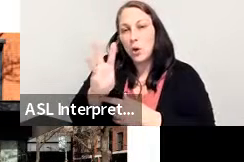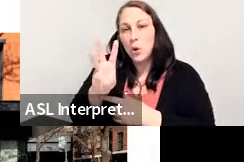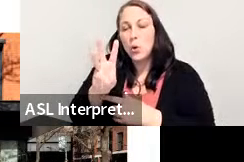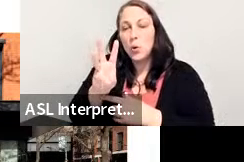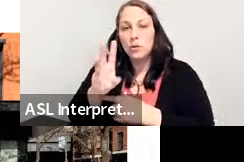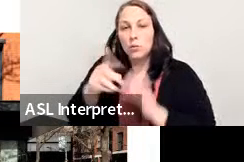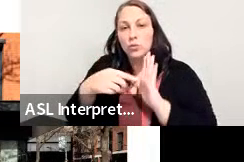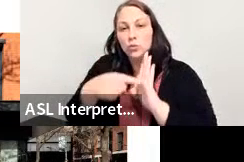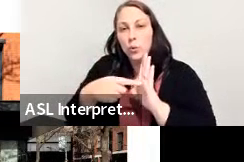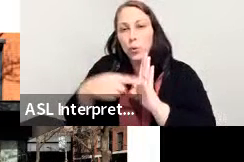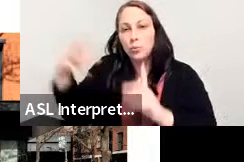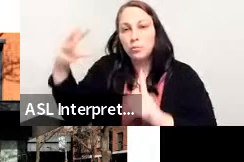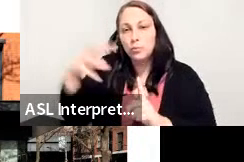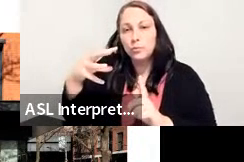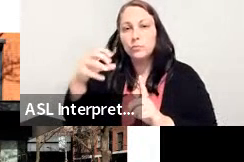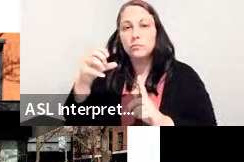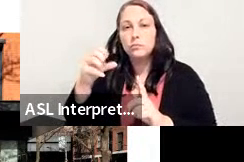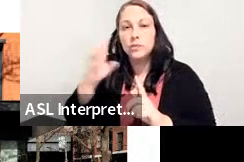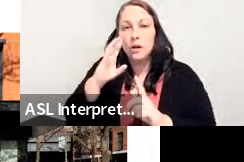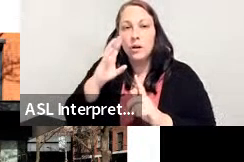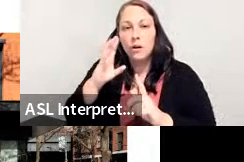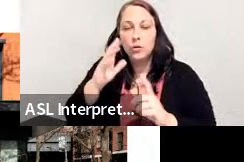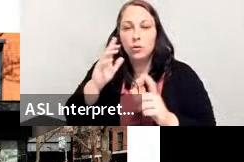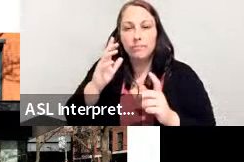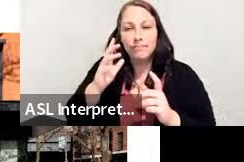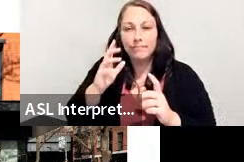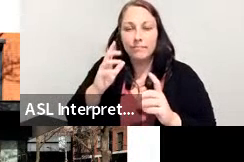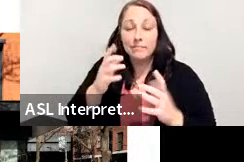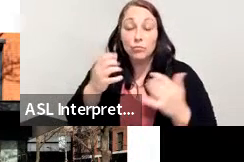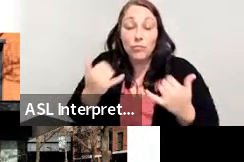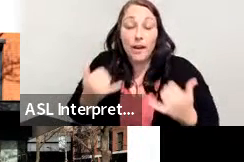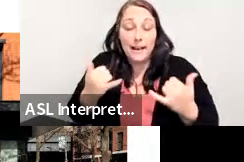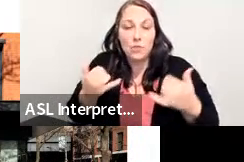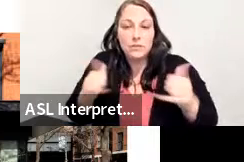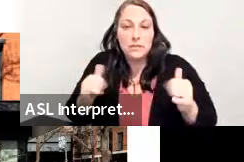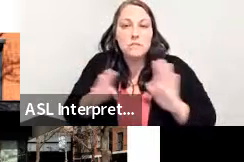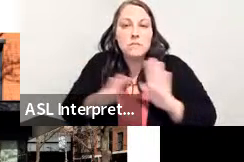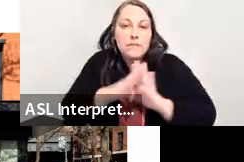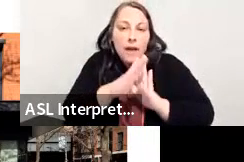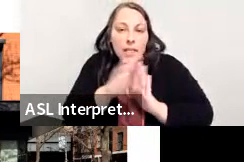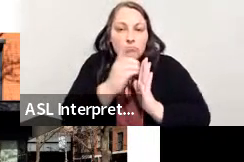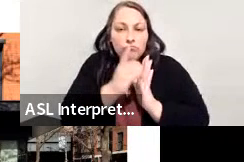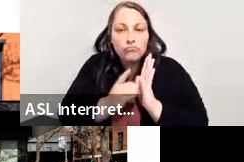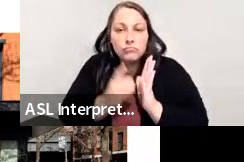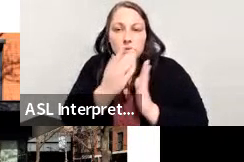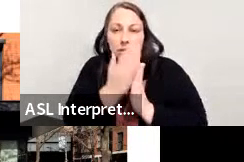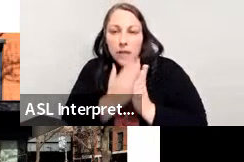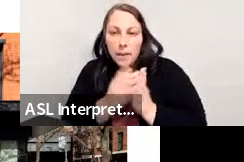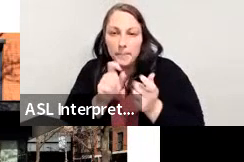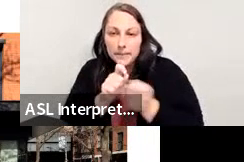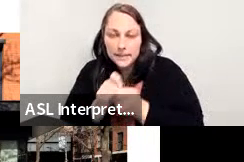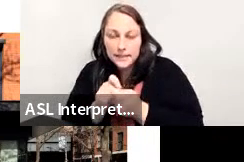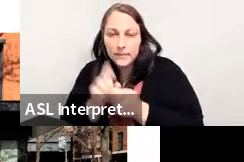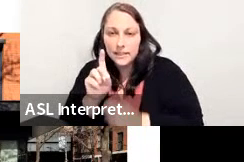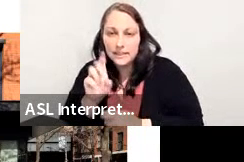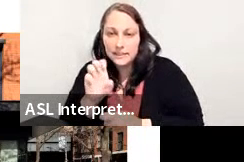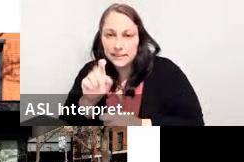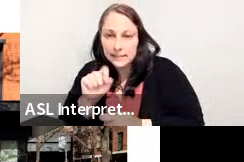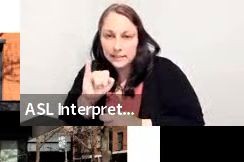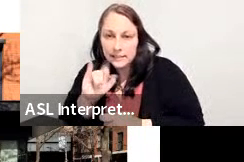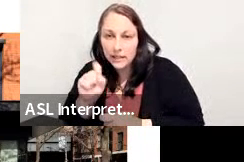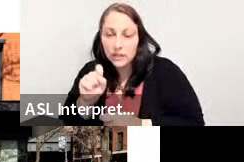have some time to develop those details, but we spend a lot of time developing